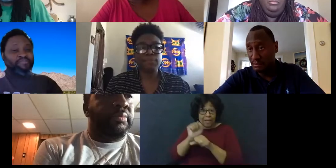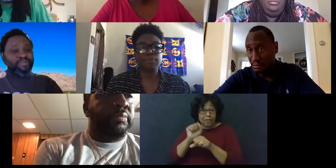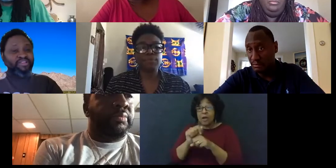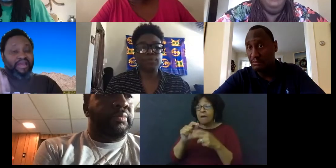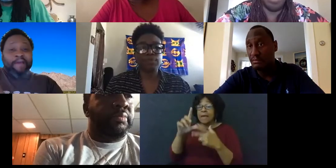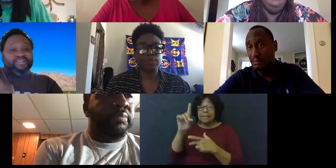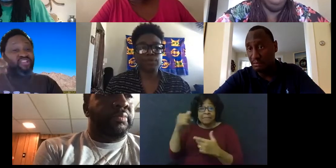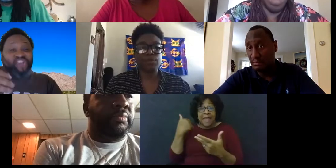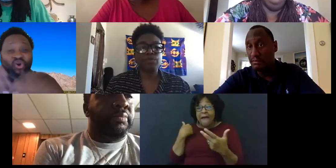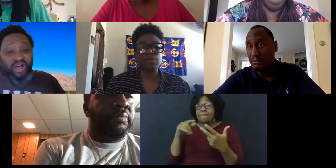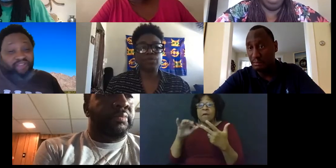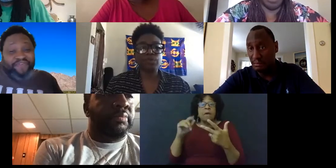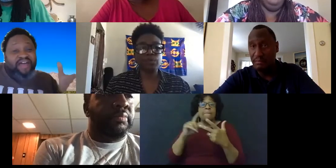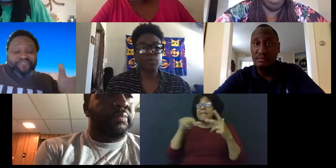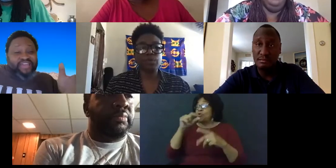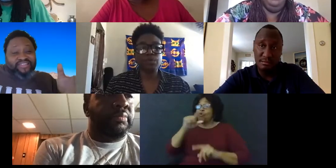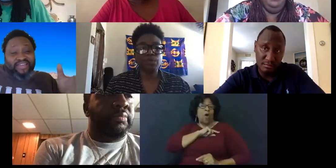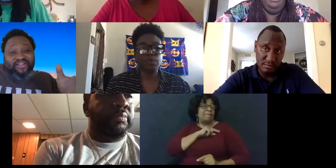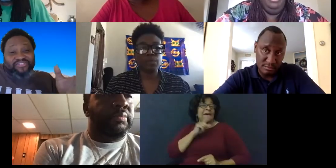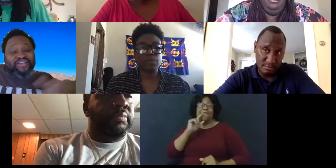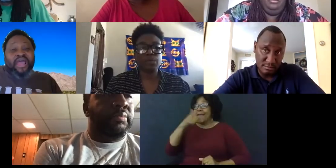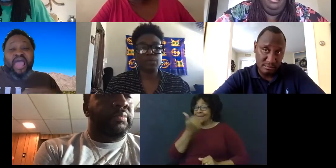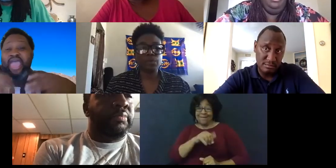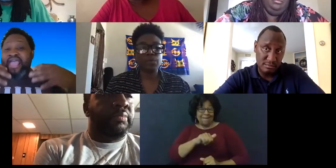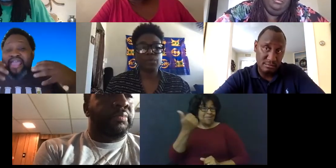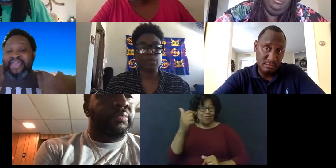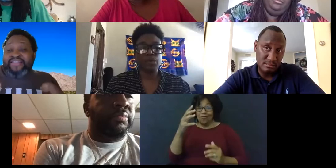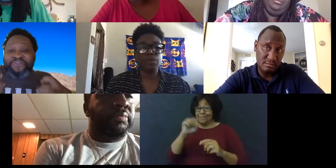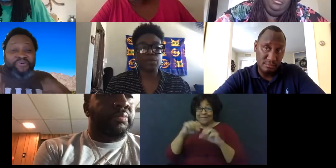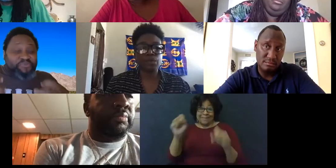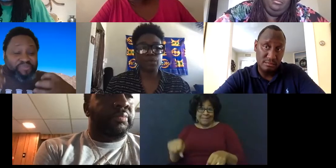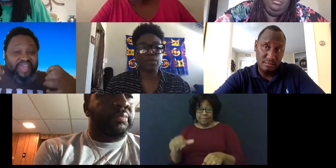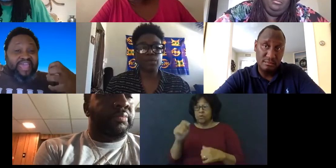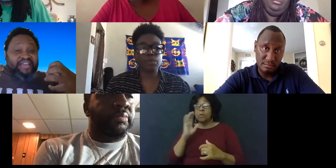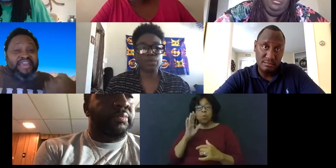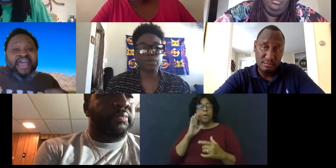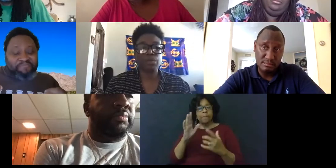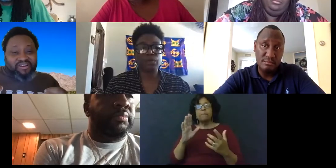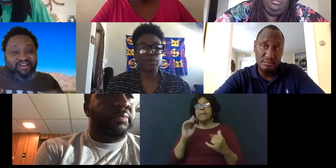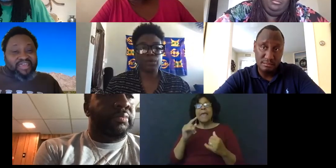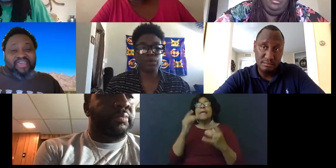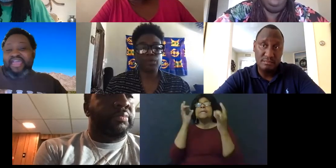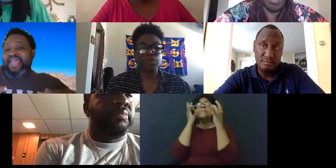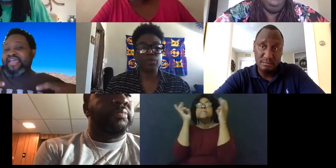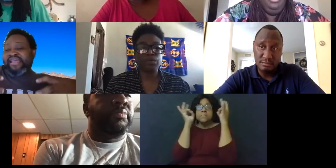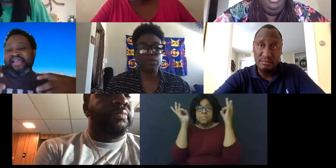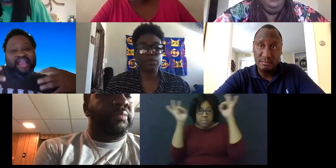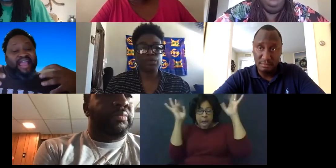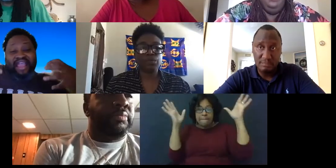of disability, but they don't qualify for anything else. It is going to be a nightmare